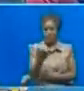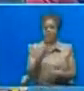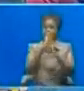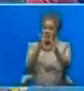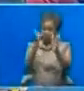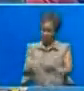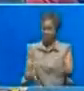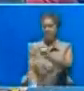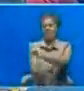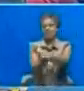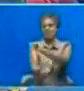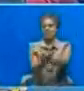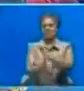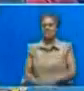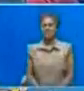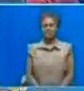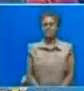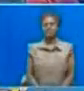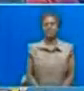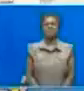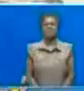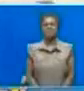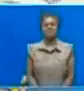Kandie with the details of that story.